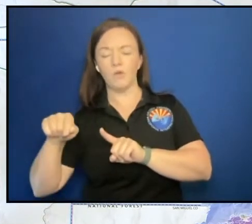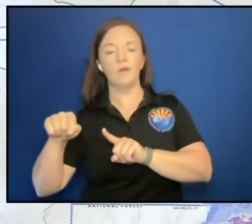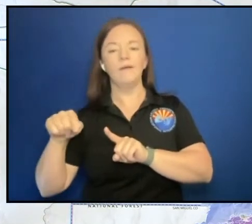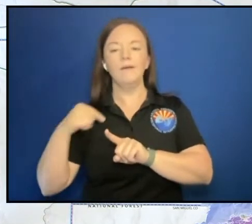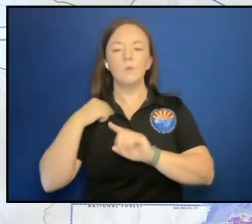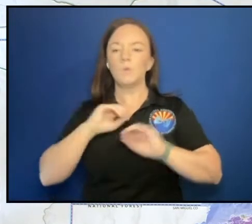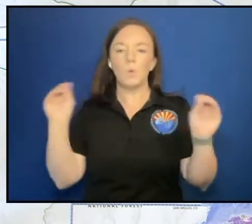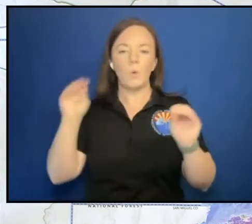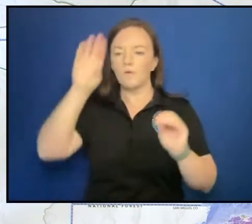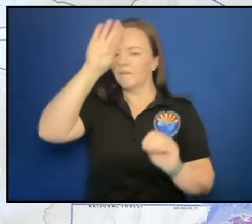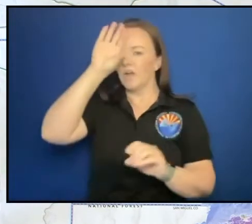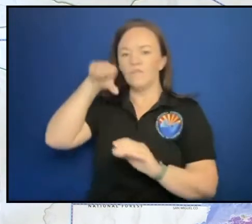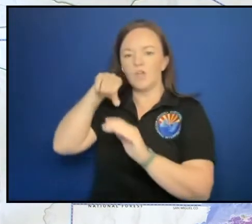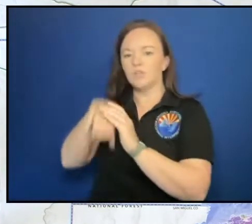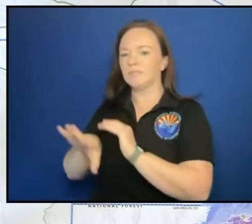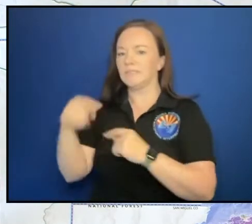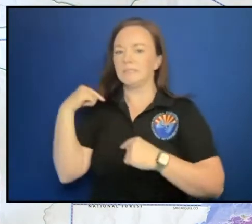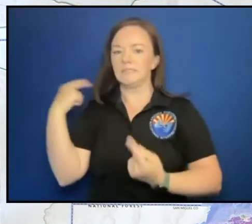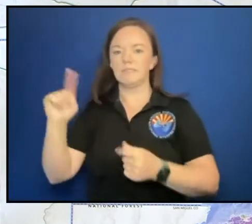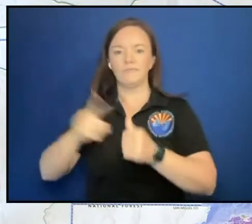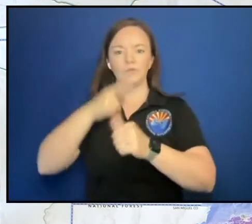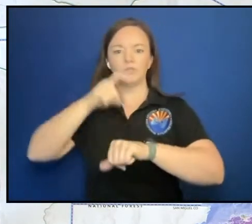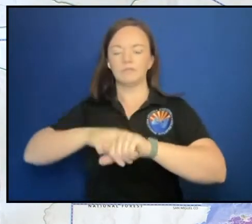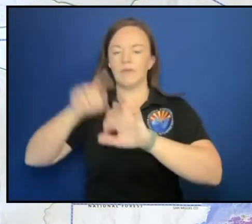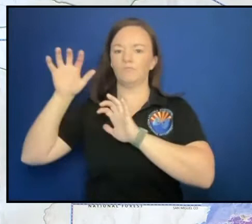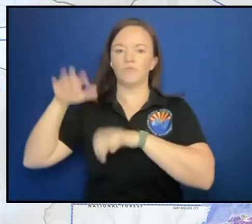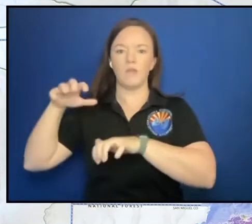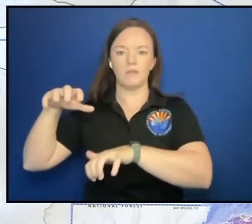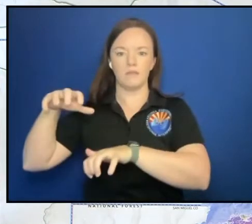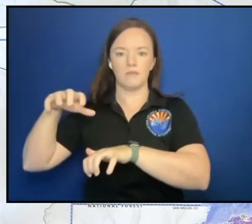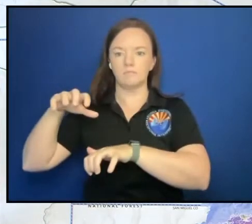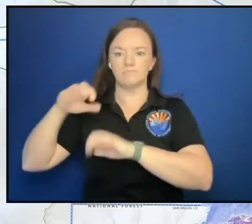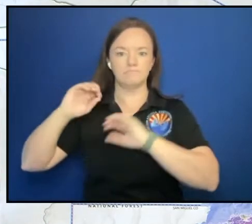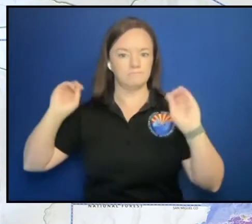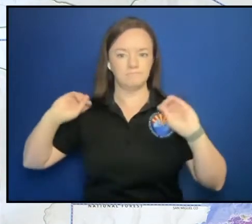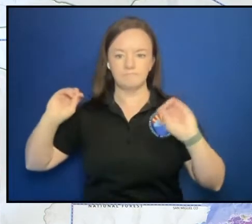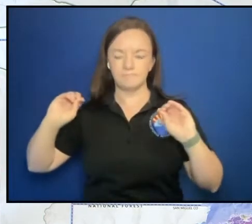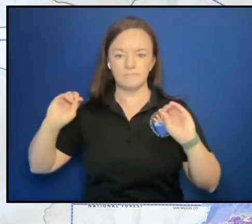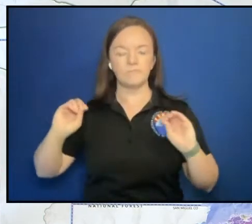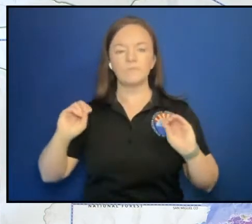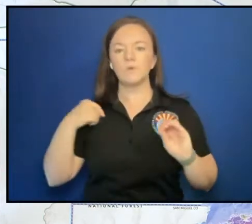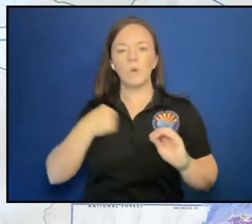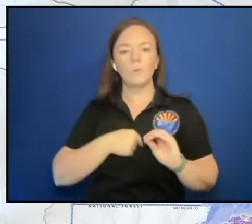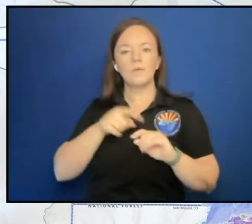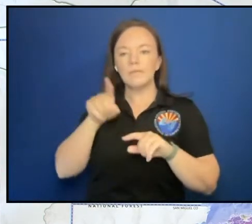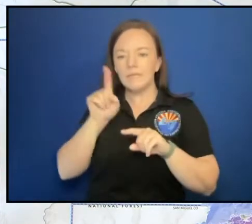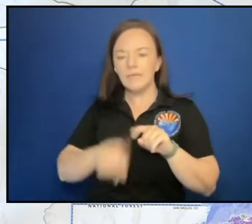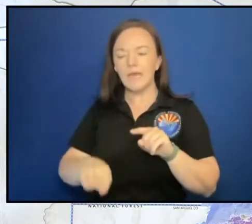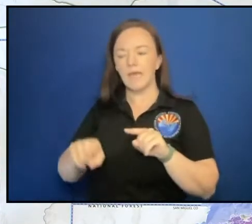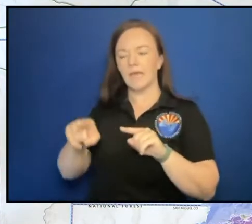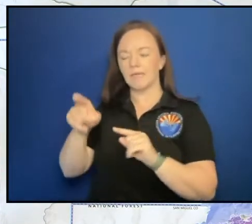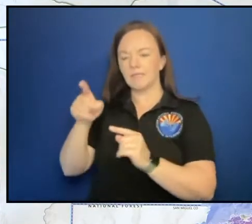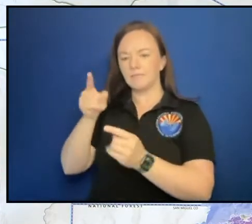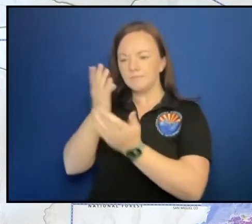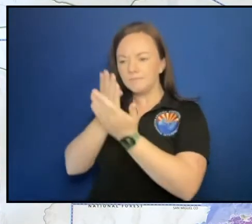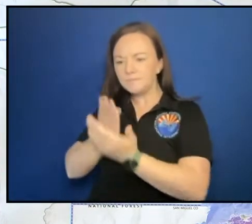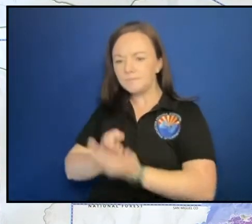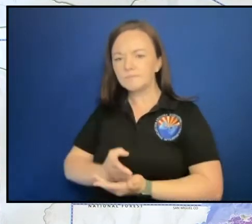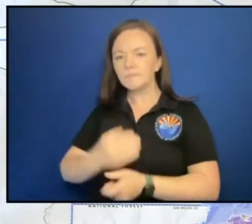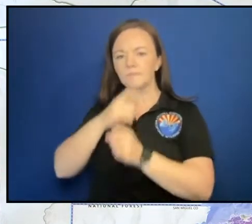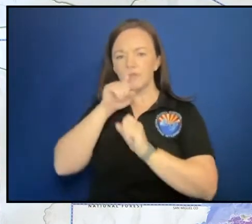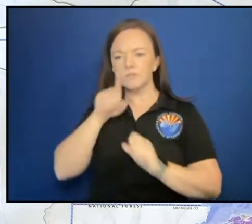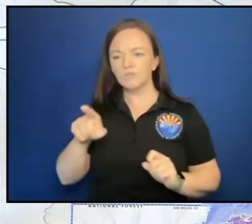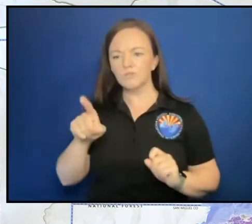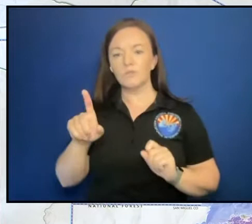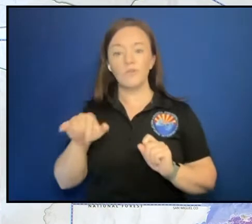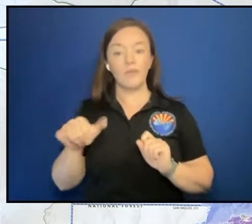event, and so we haven't been able to validate that unburned fuel or that reburn potential that we